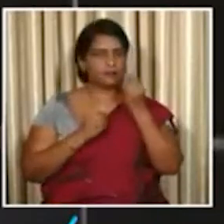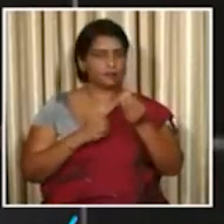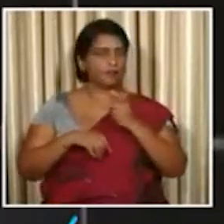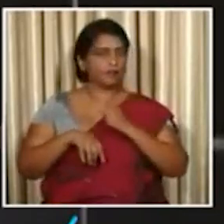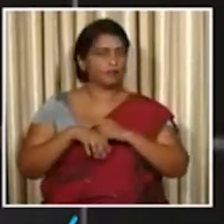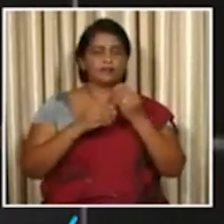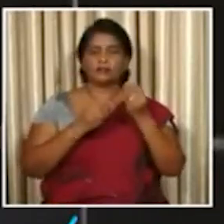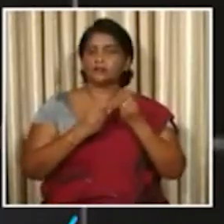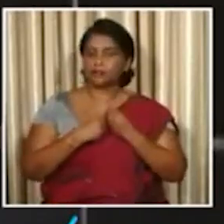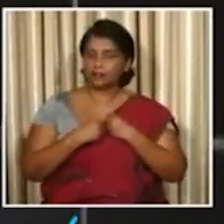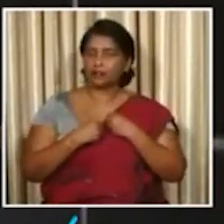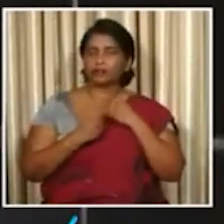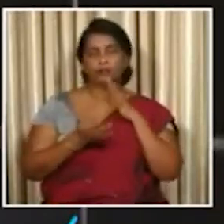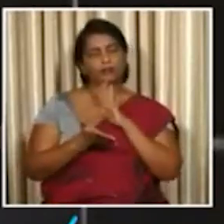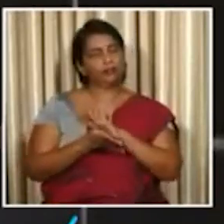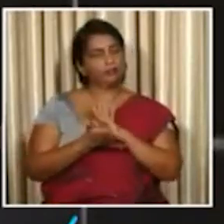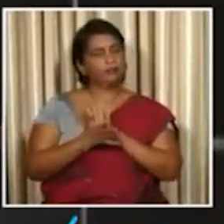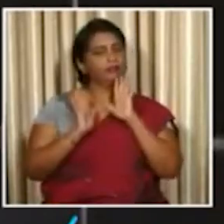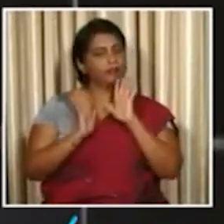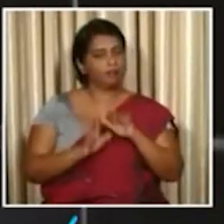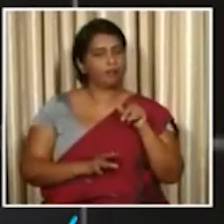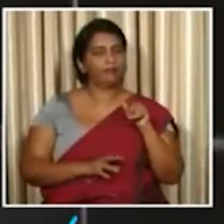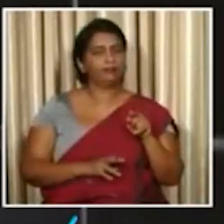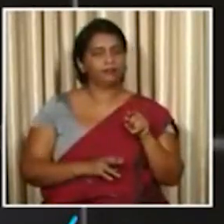since the